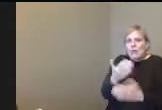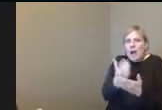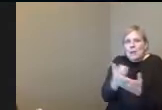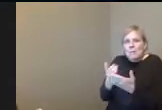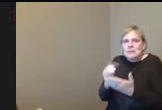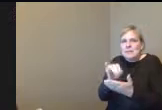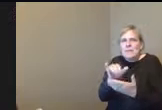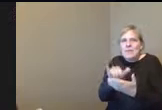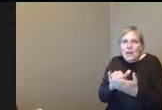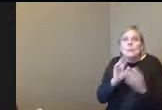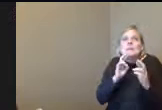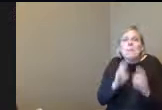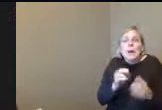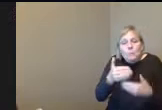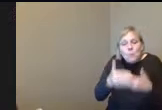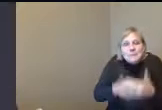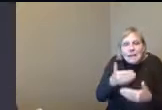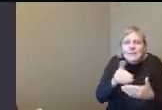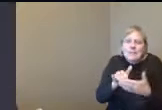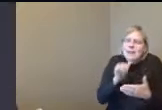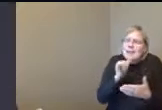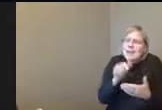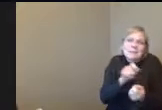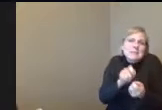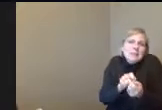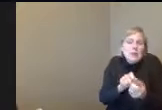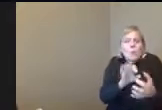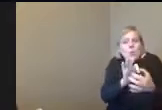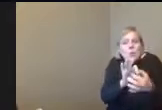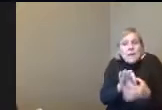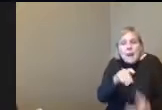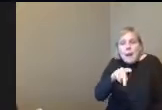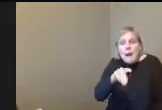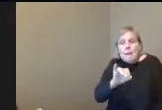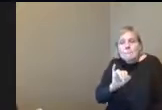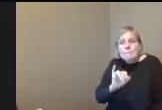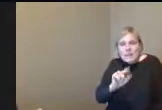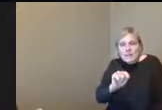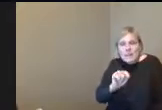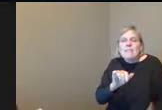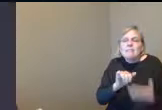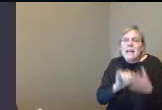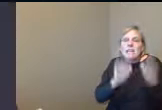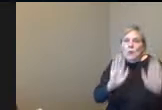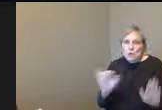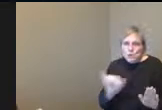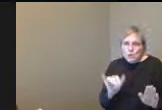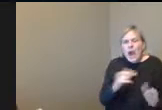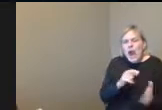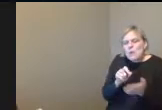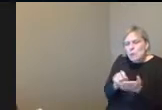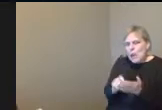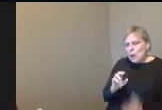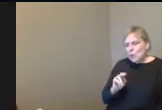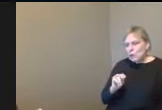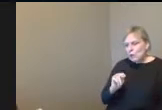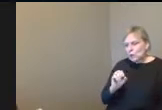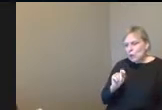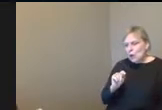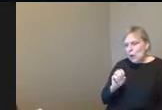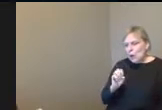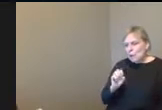of the response process that aren't specifically related to the pilots, that would be great too. So I wrote those notes down,